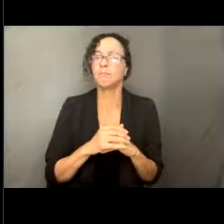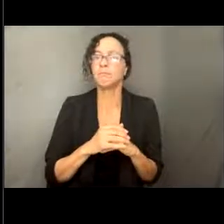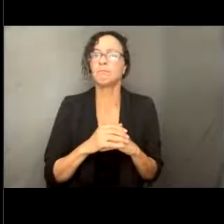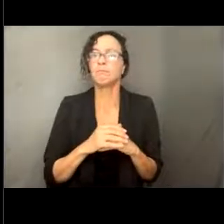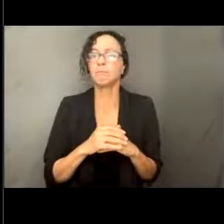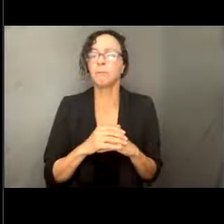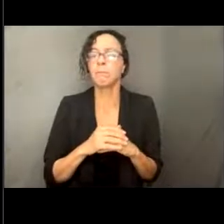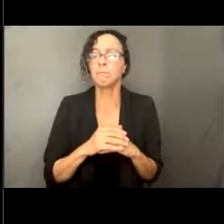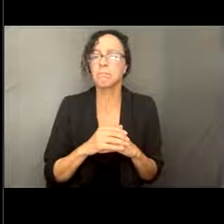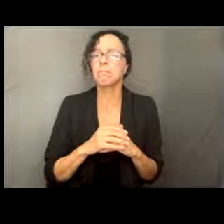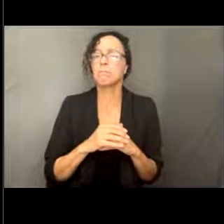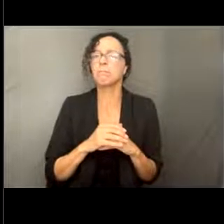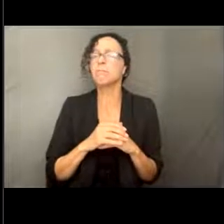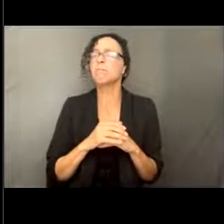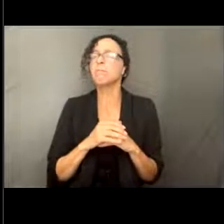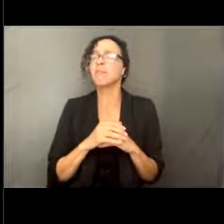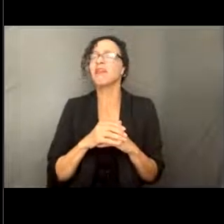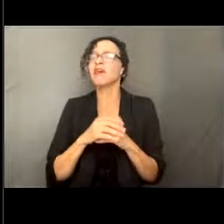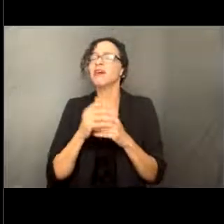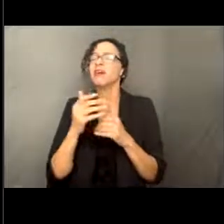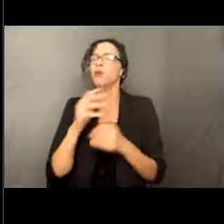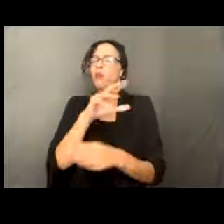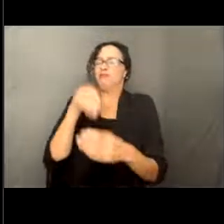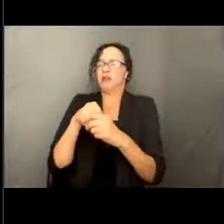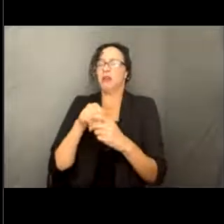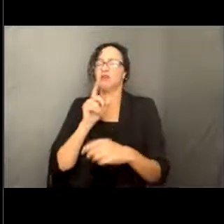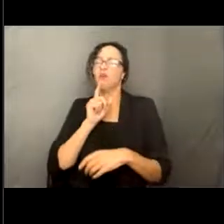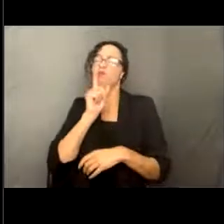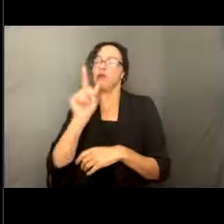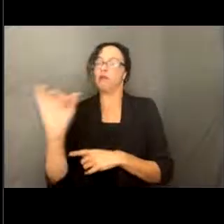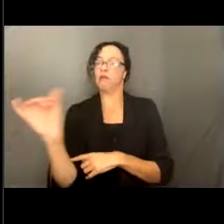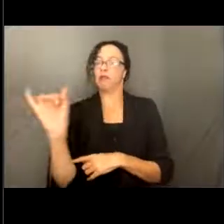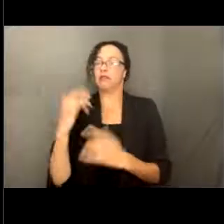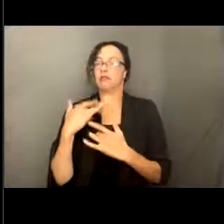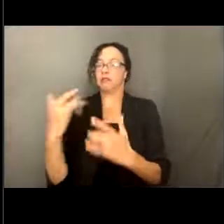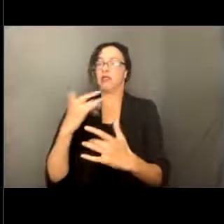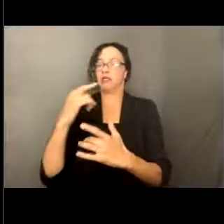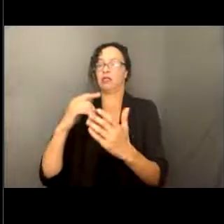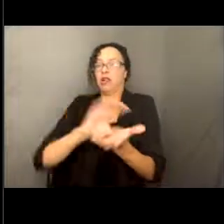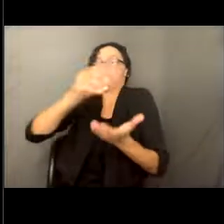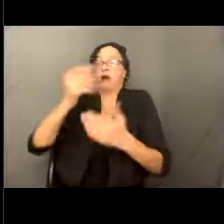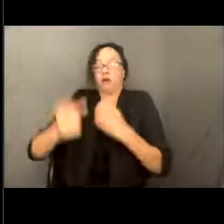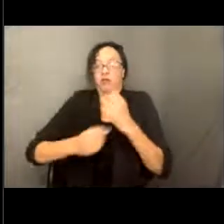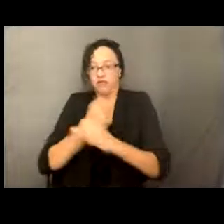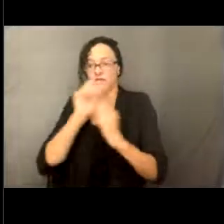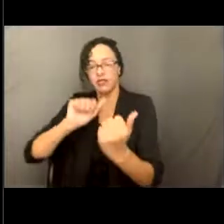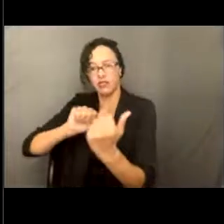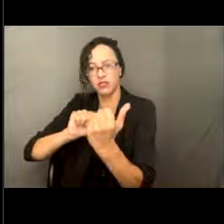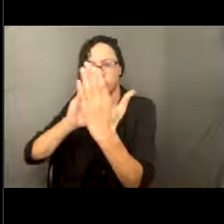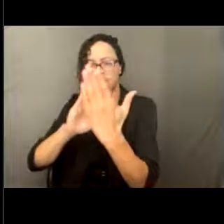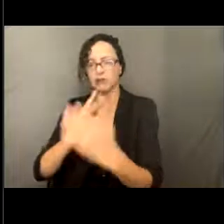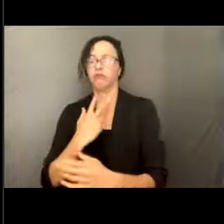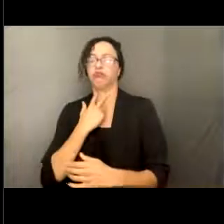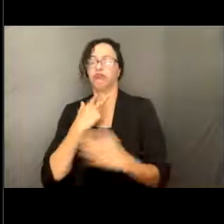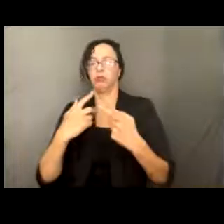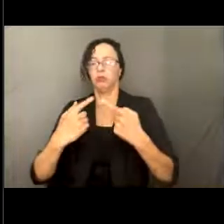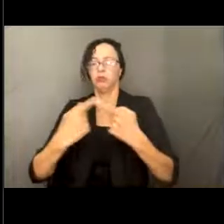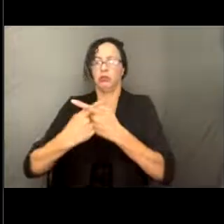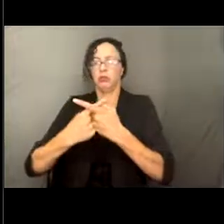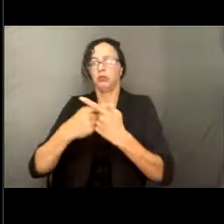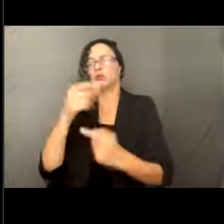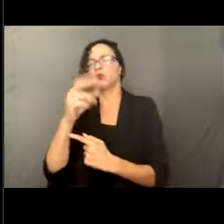within a realistic amount of years, address this gridlock in a way that makes sense and